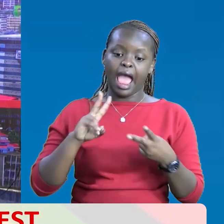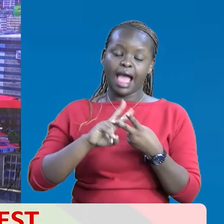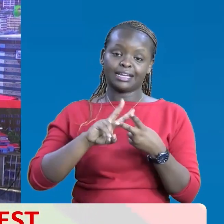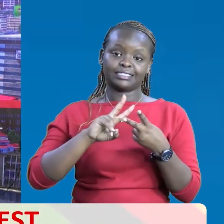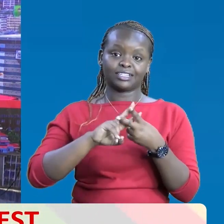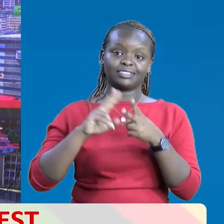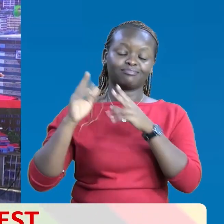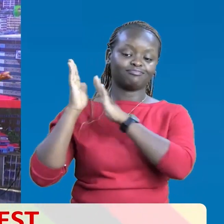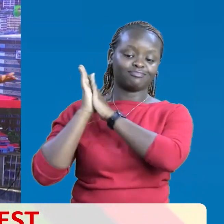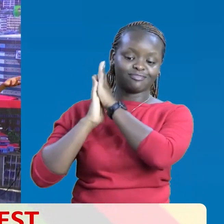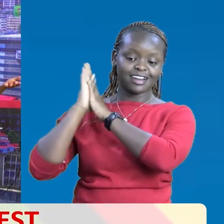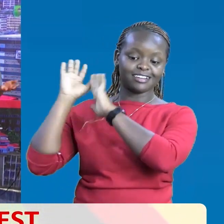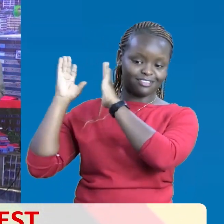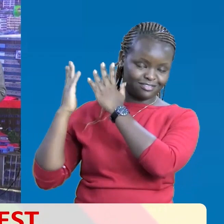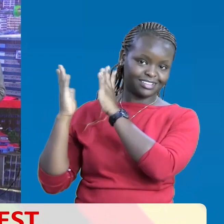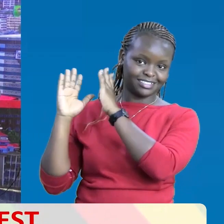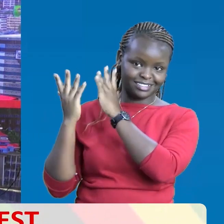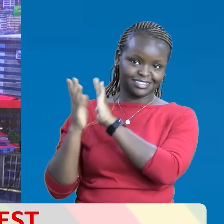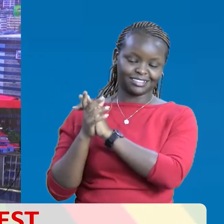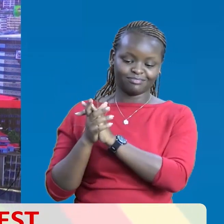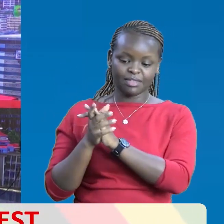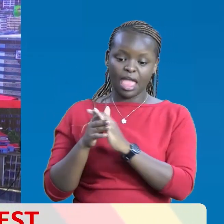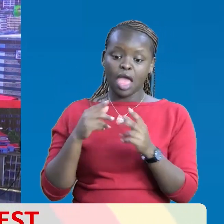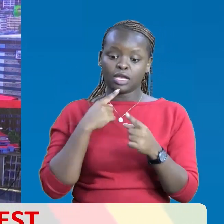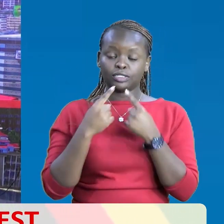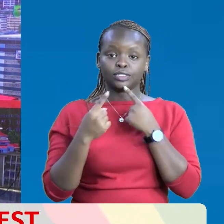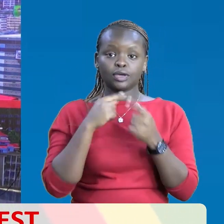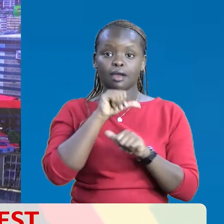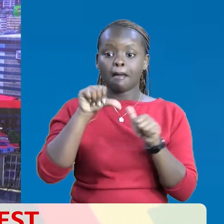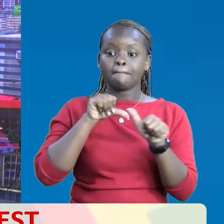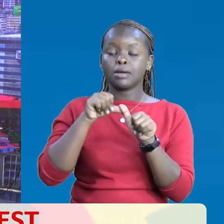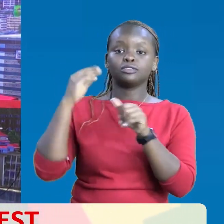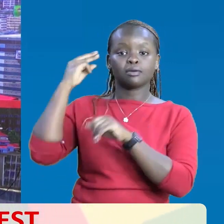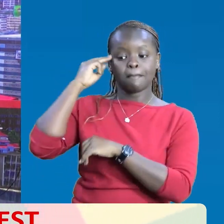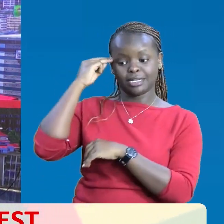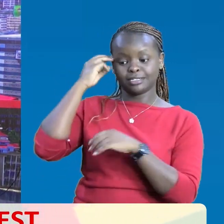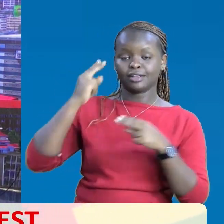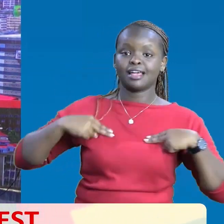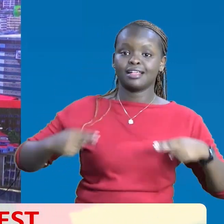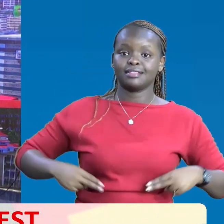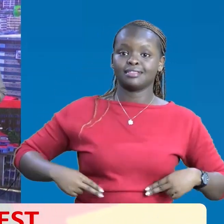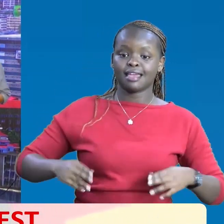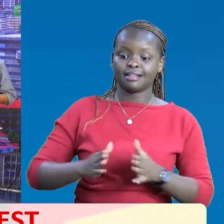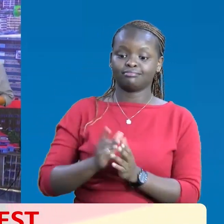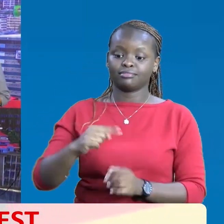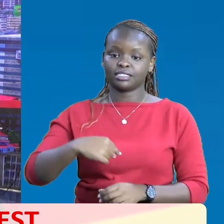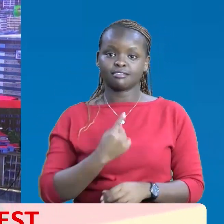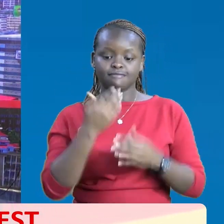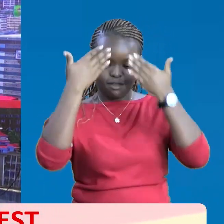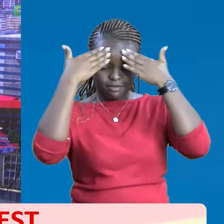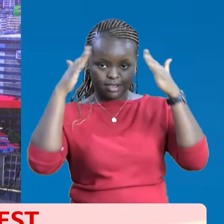legalize it. Tunaongelea mental health na self-awareness mtu wangu. Kabisa. Na